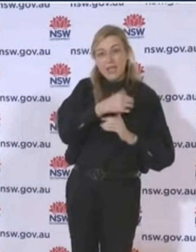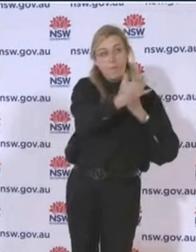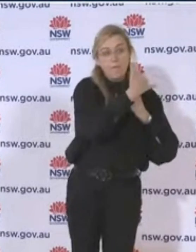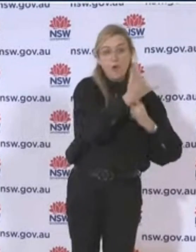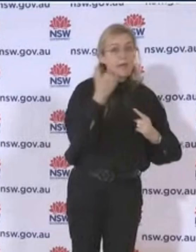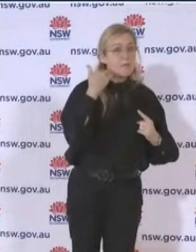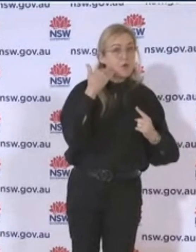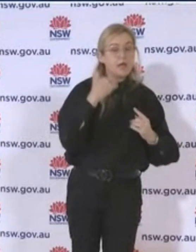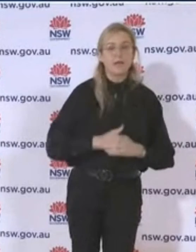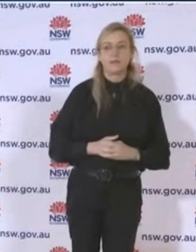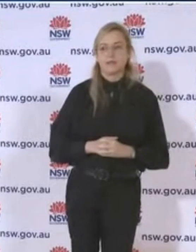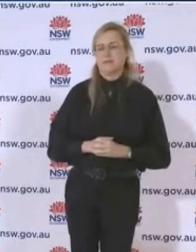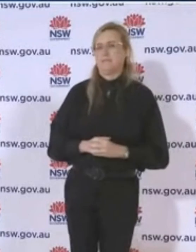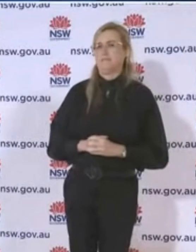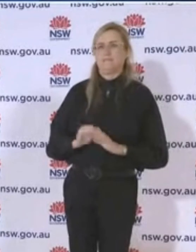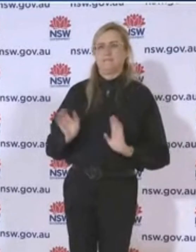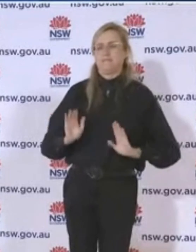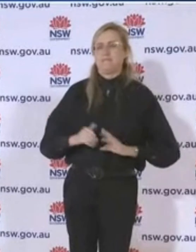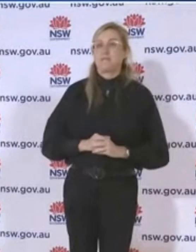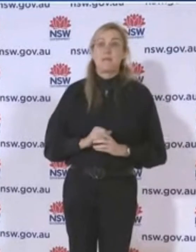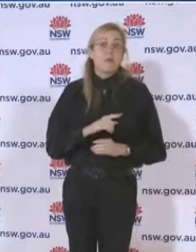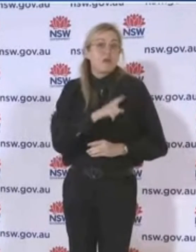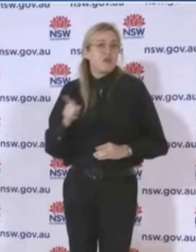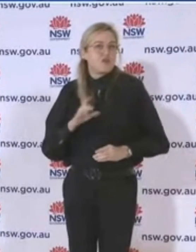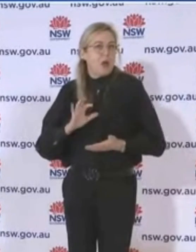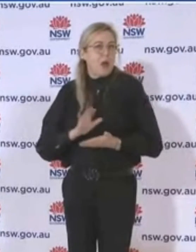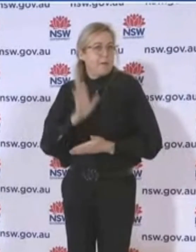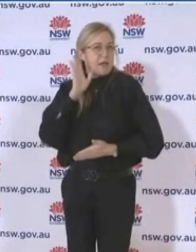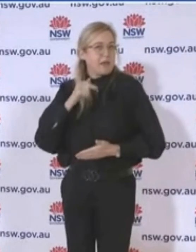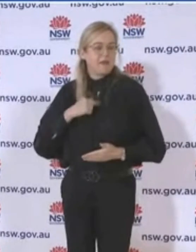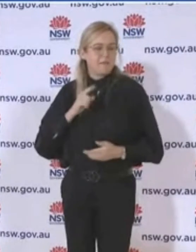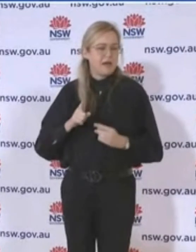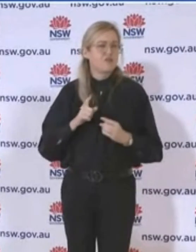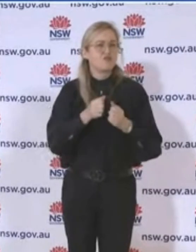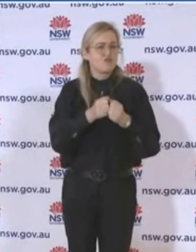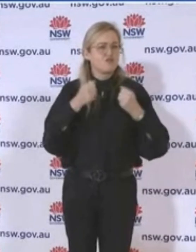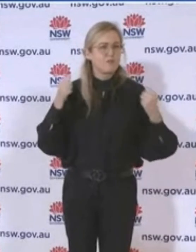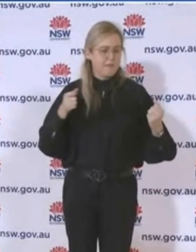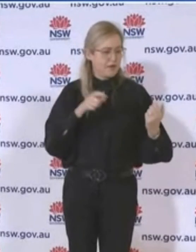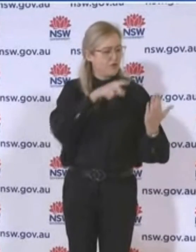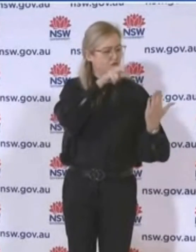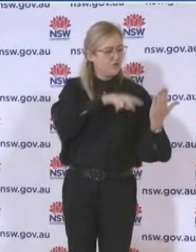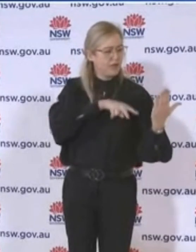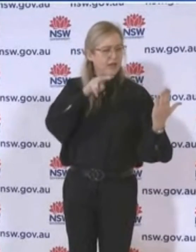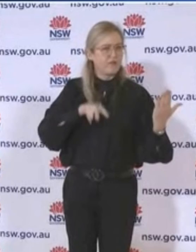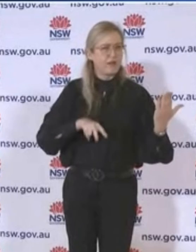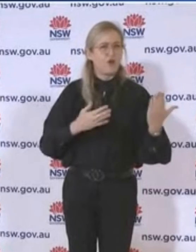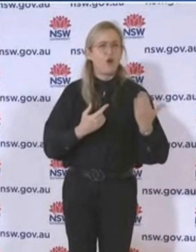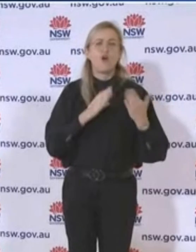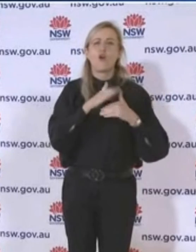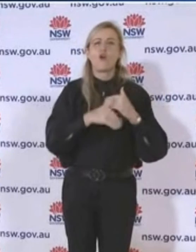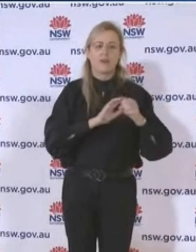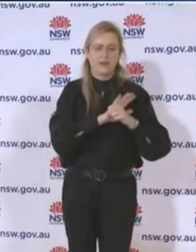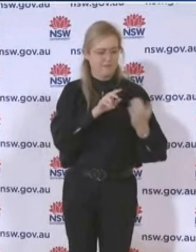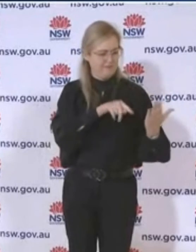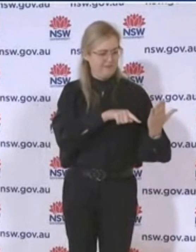times, and some of you in this room may not like what I'm about to say, a number of times I've read things during the course of this pandemic which haven't been